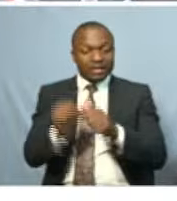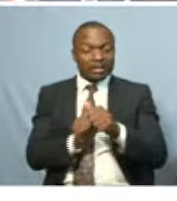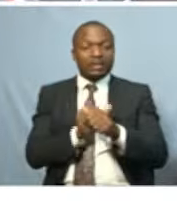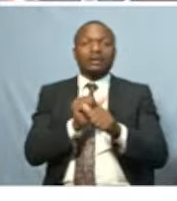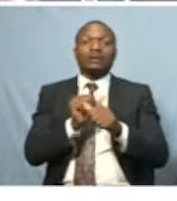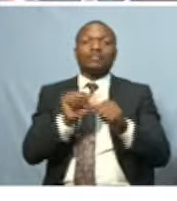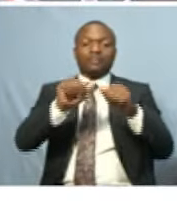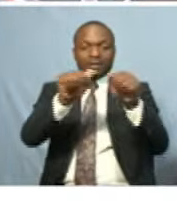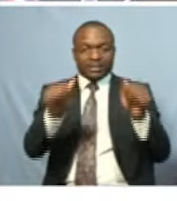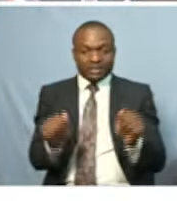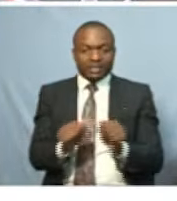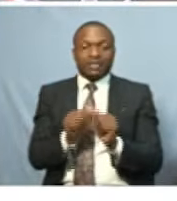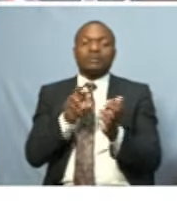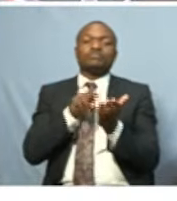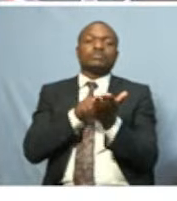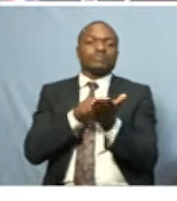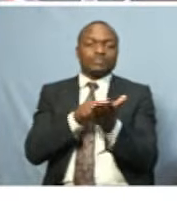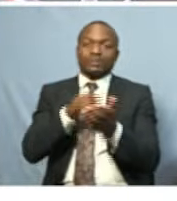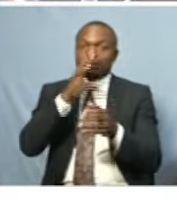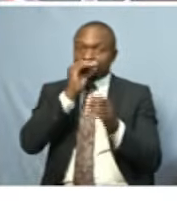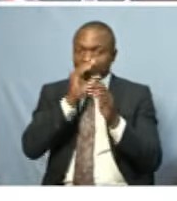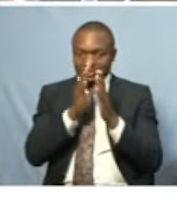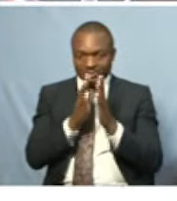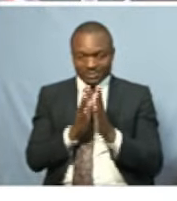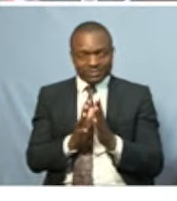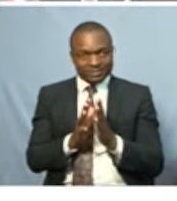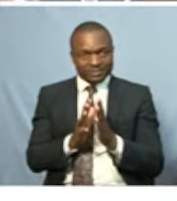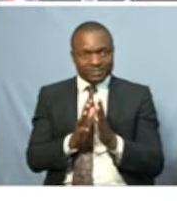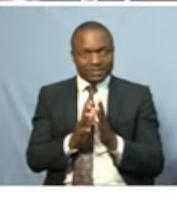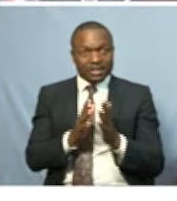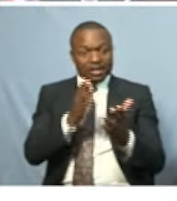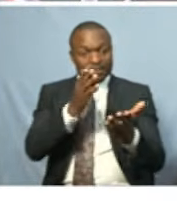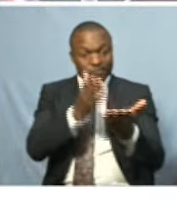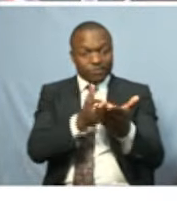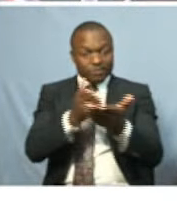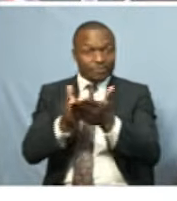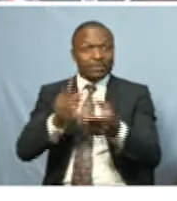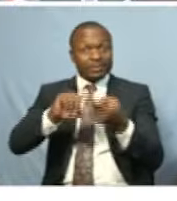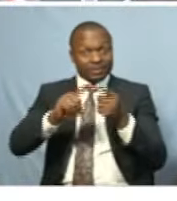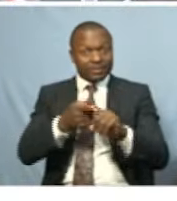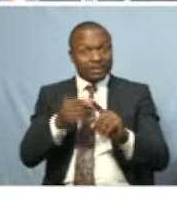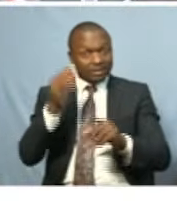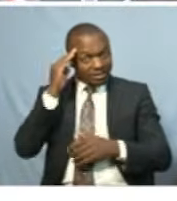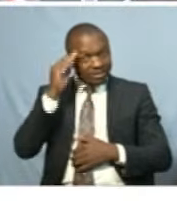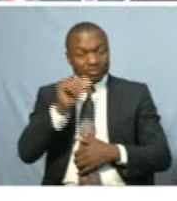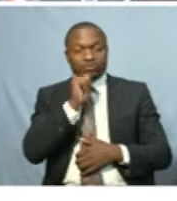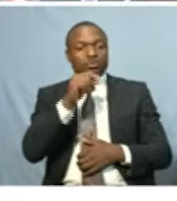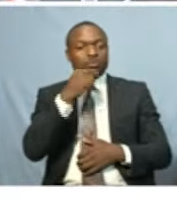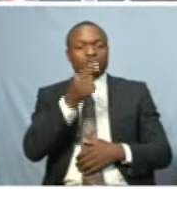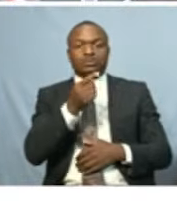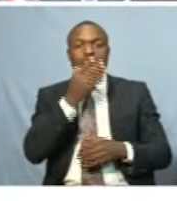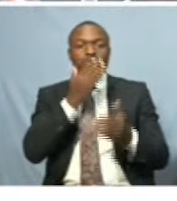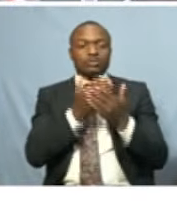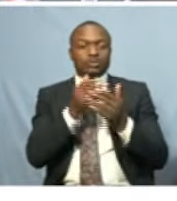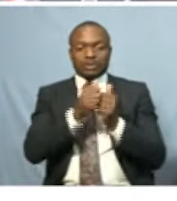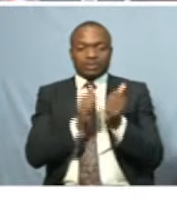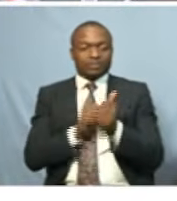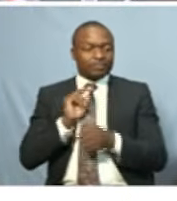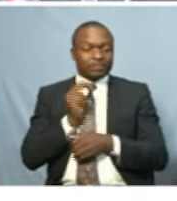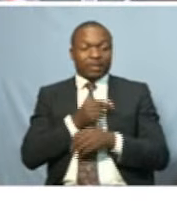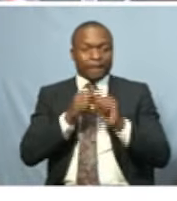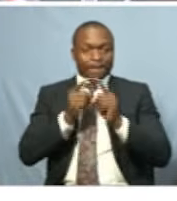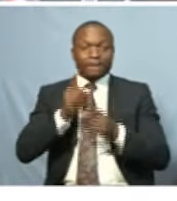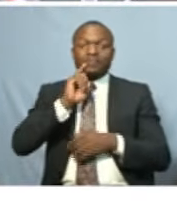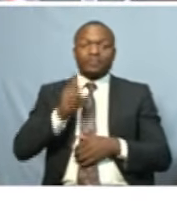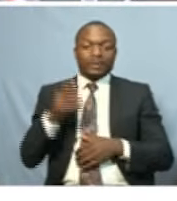is represented, Madam Speaker. So these, our colleagues, I know they will not say anything good about us, but we